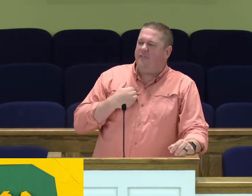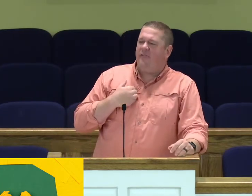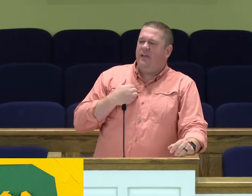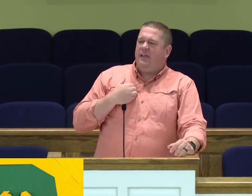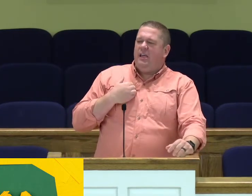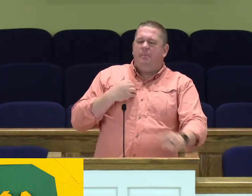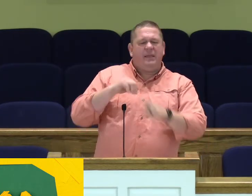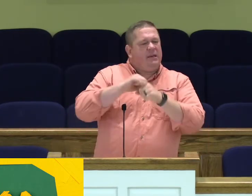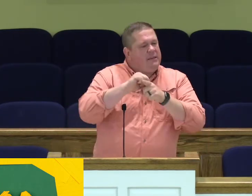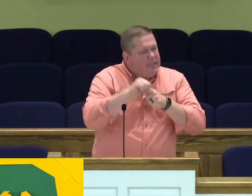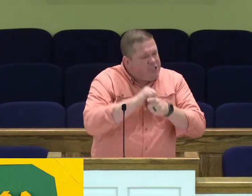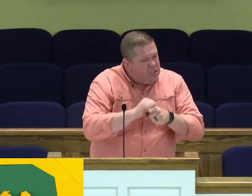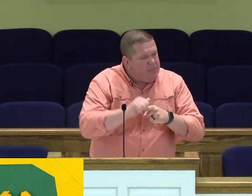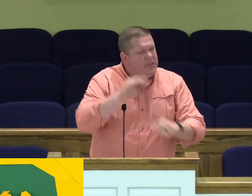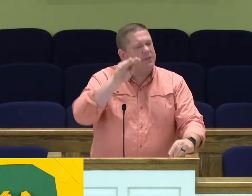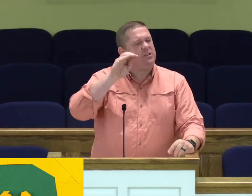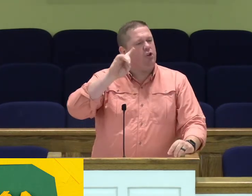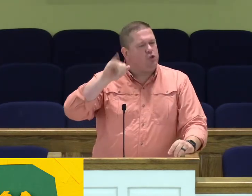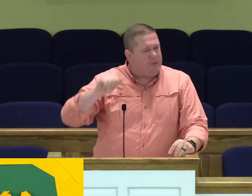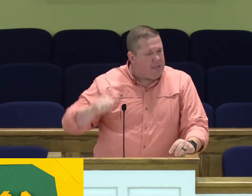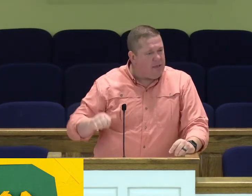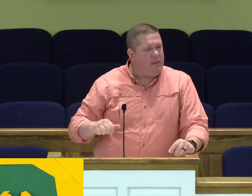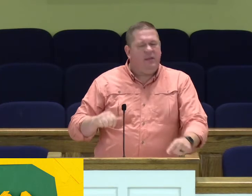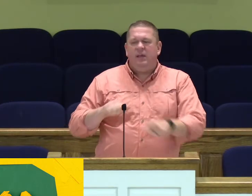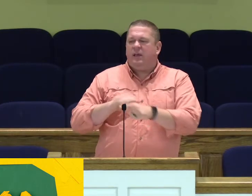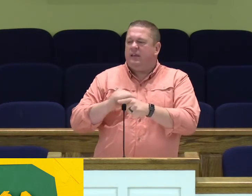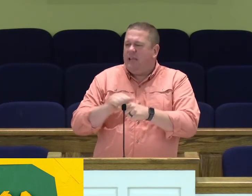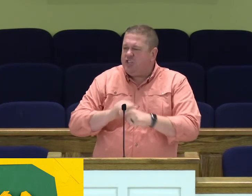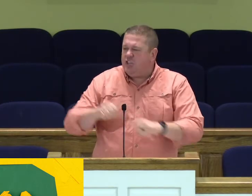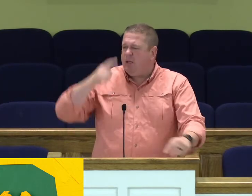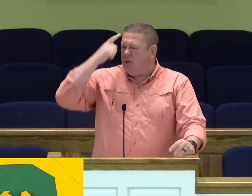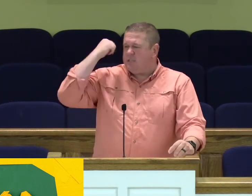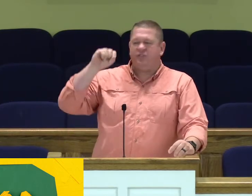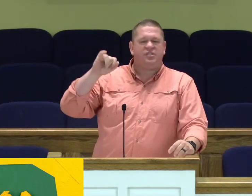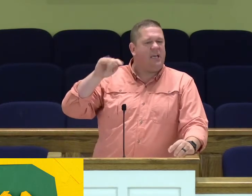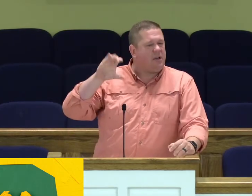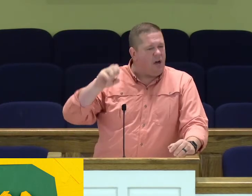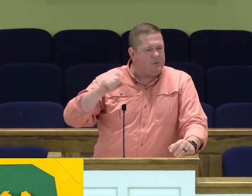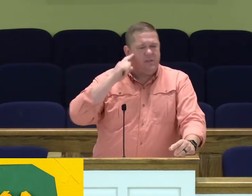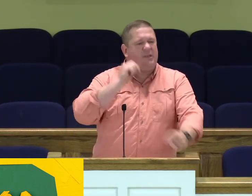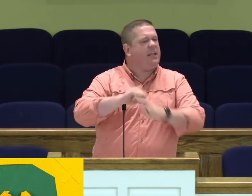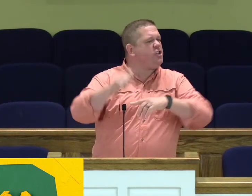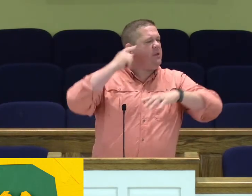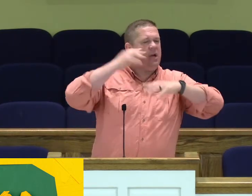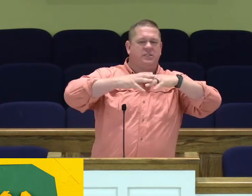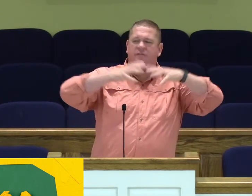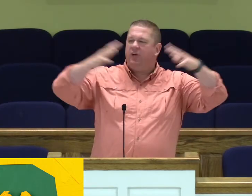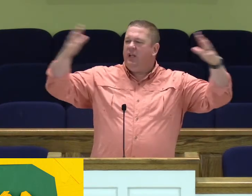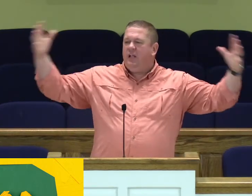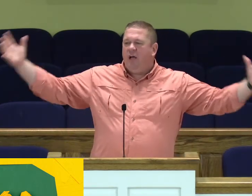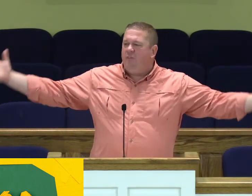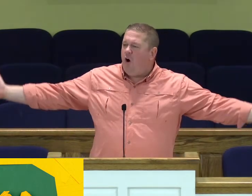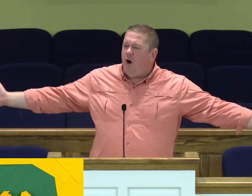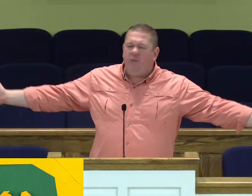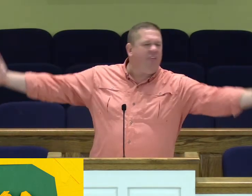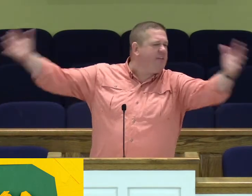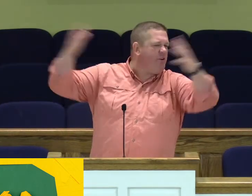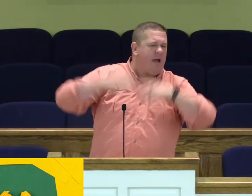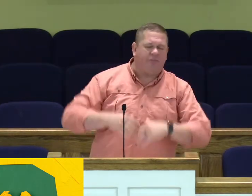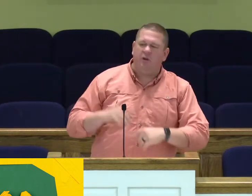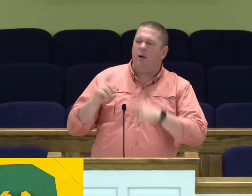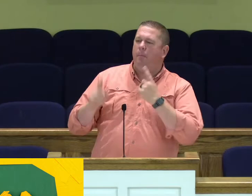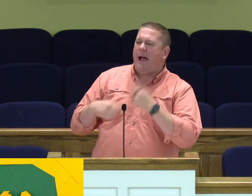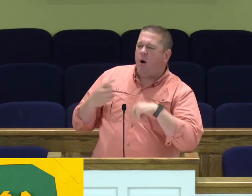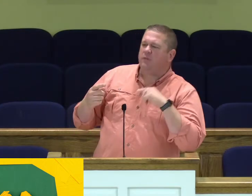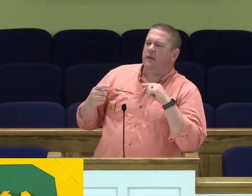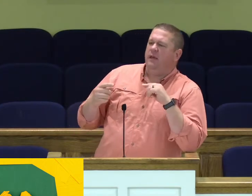have been conditioned because of the news media, conditioned because of sitcoms, conditioned because of all the things that are out